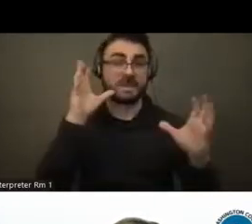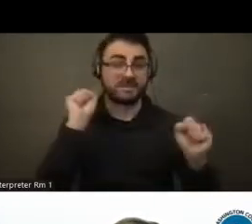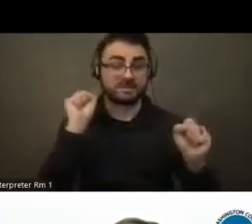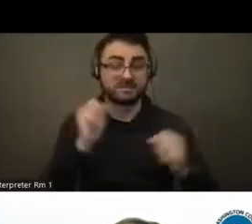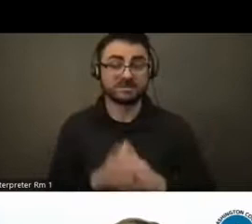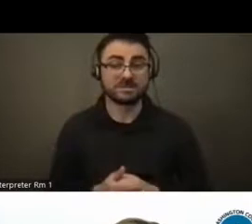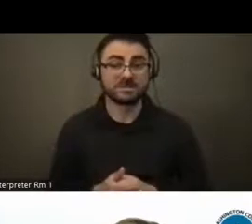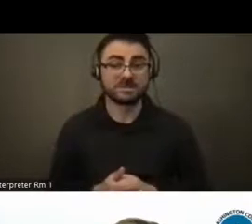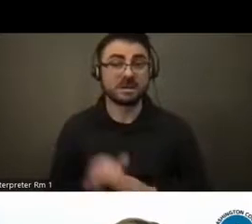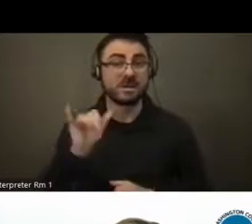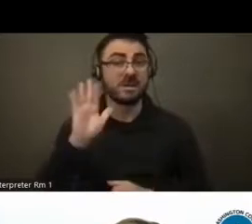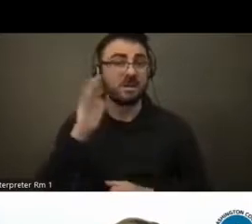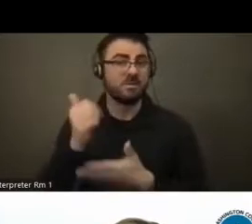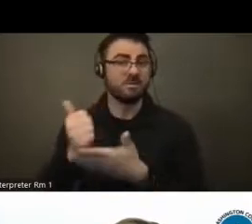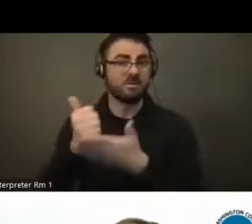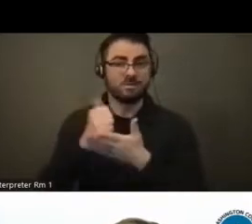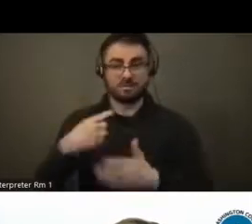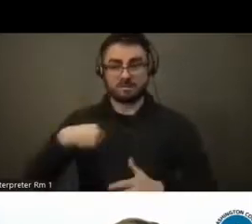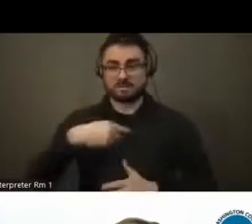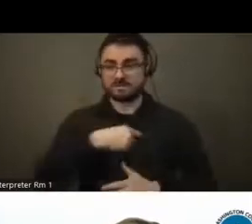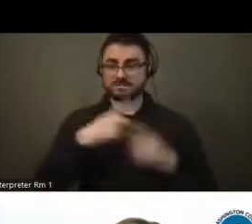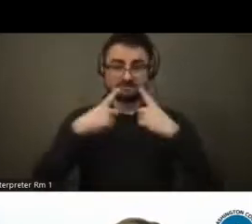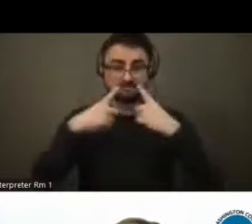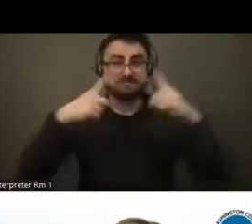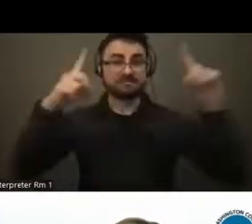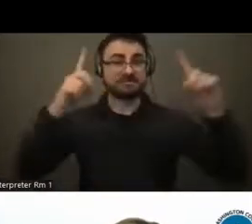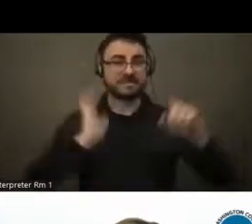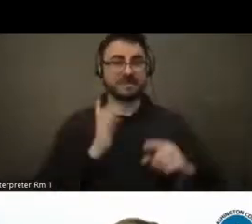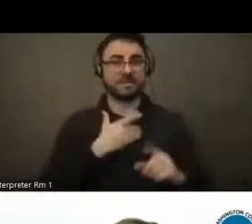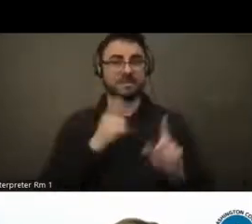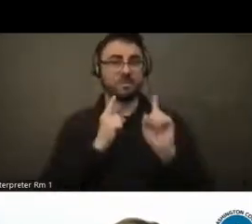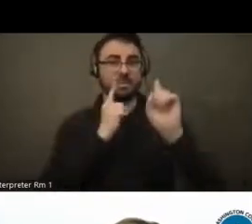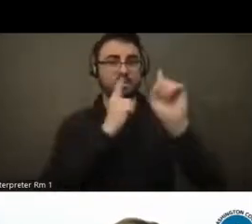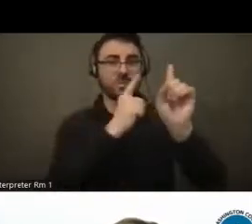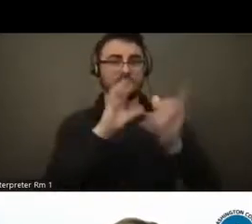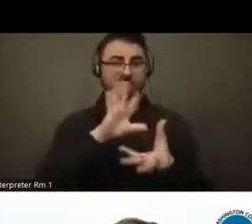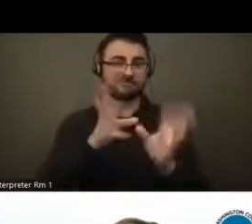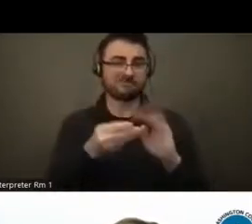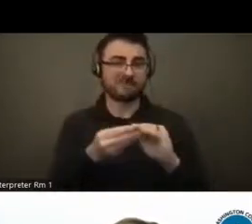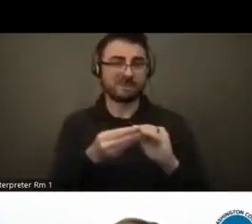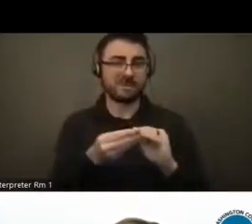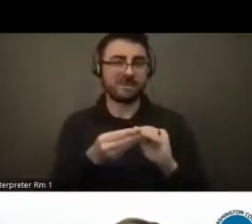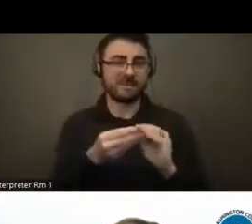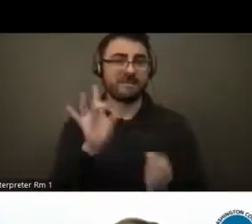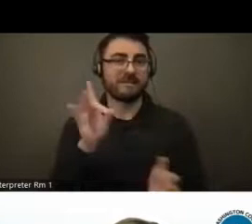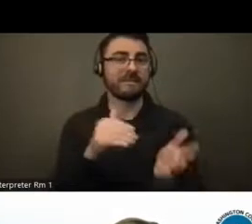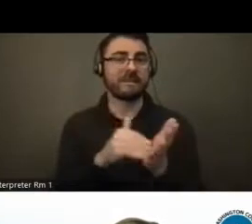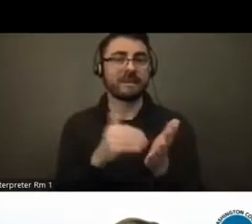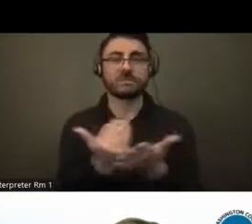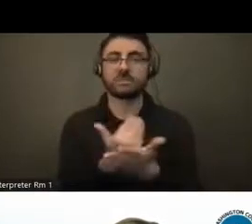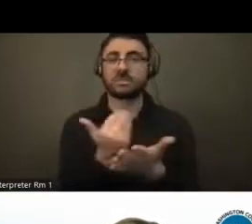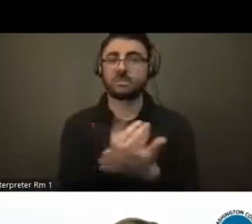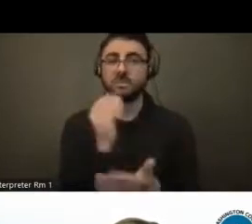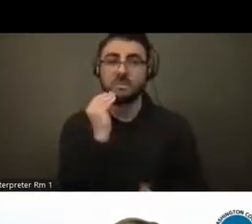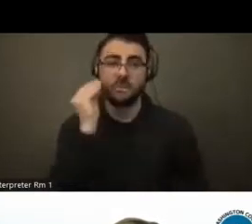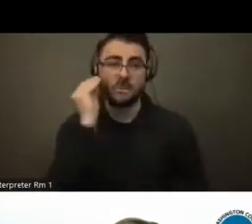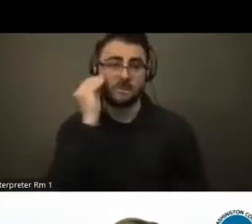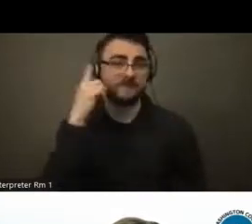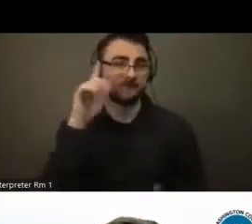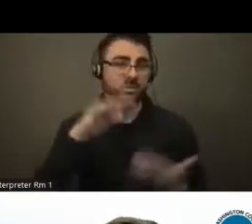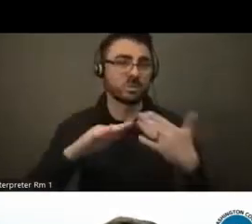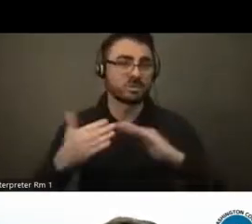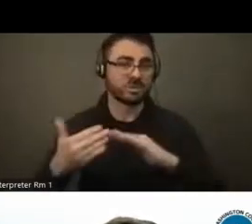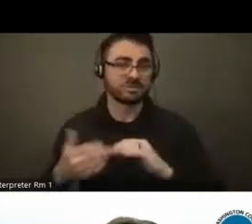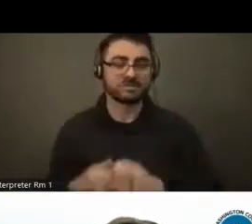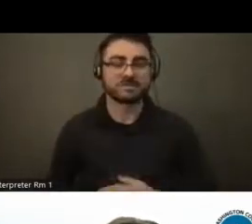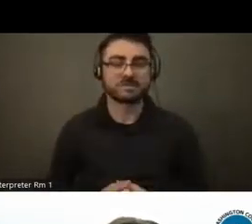us reach the goal of having over 800 new homes for community members. And then the